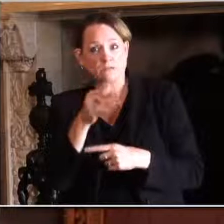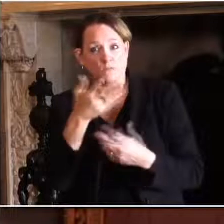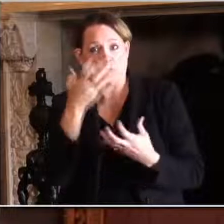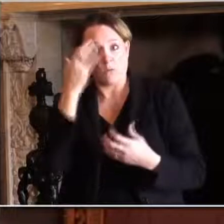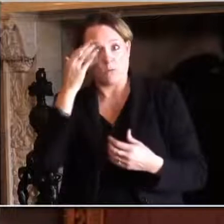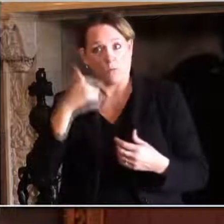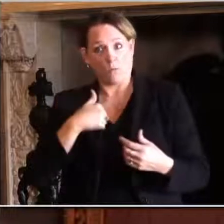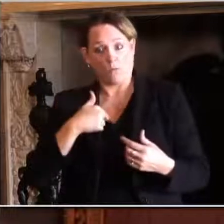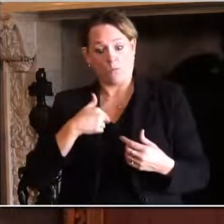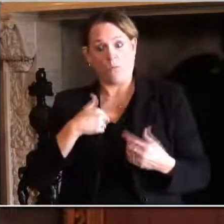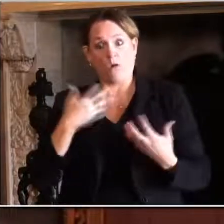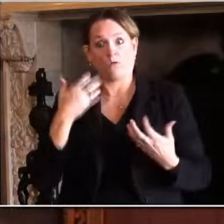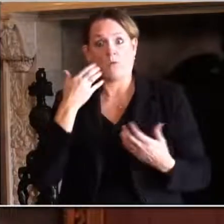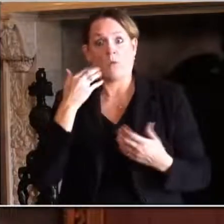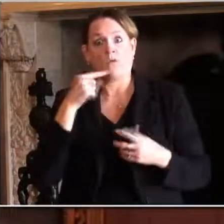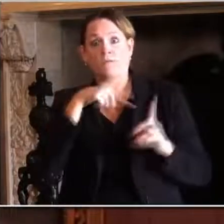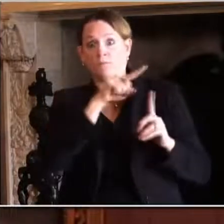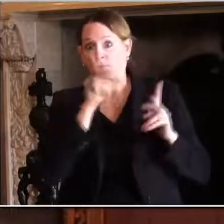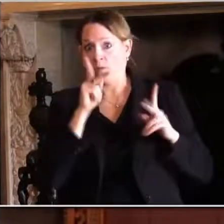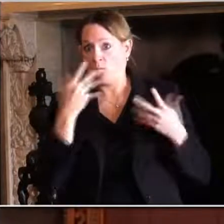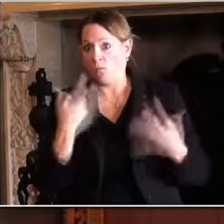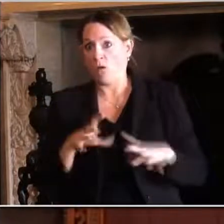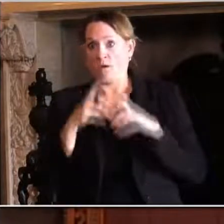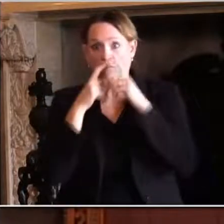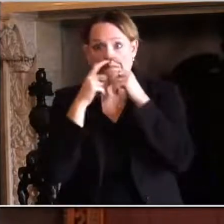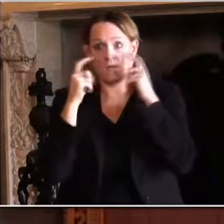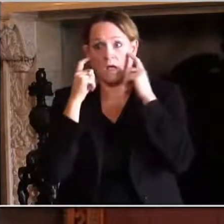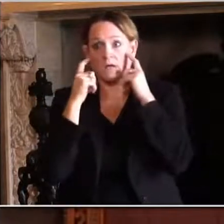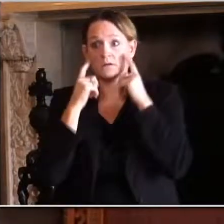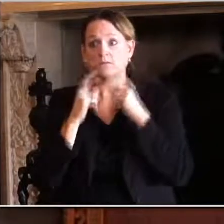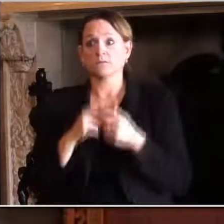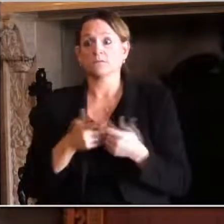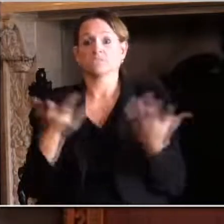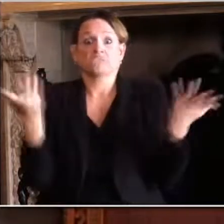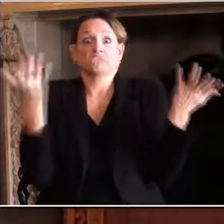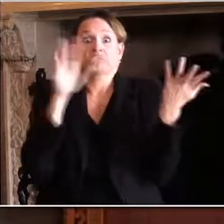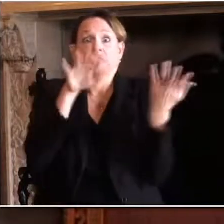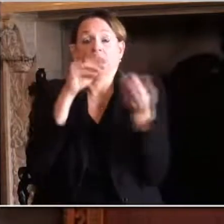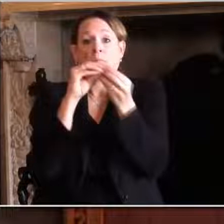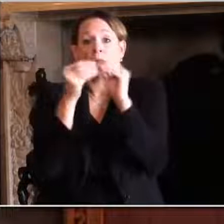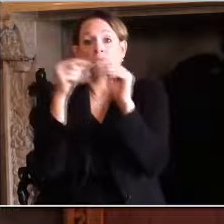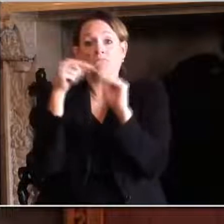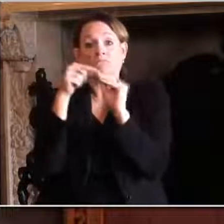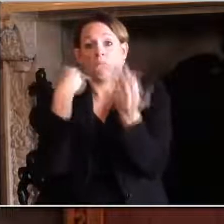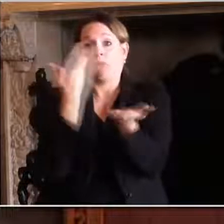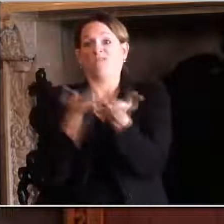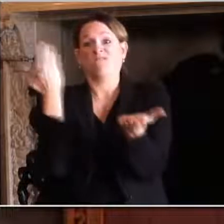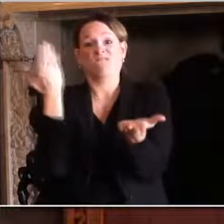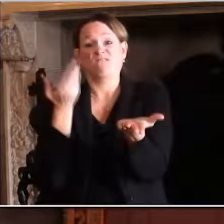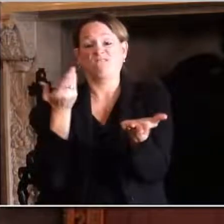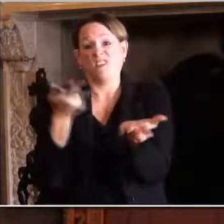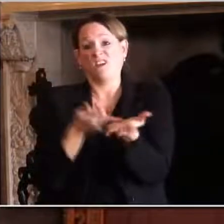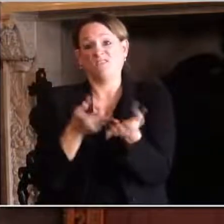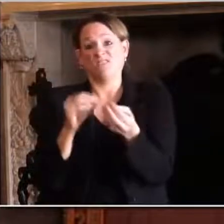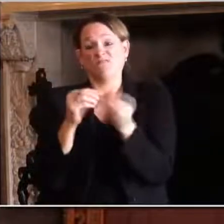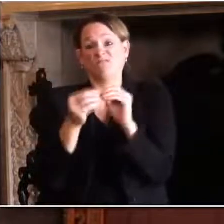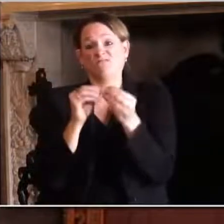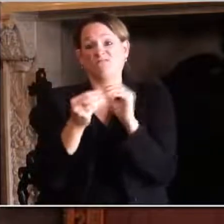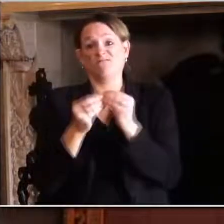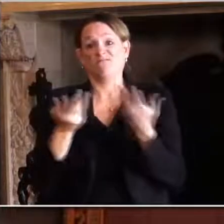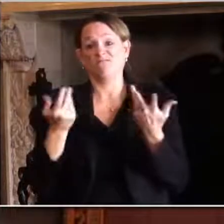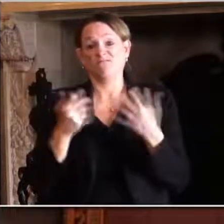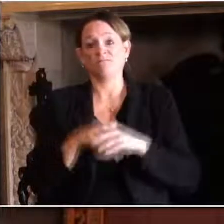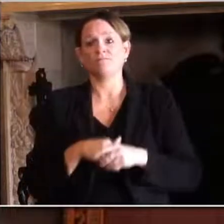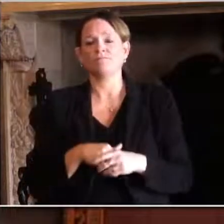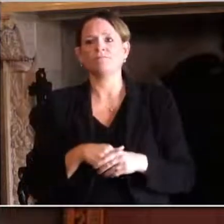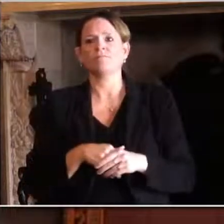reasons, the data is pretty strong around that. In fact, I saw a miraculous